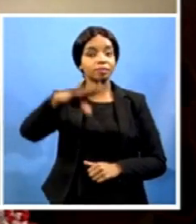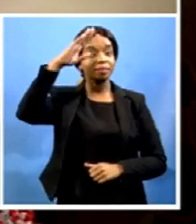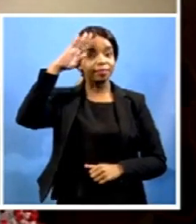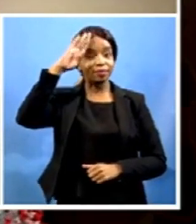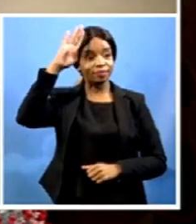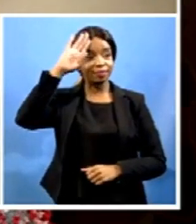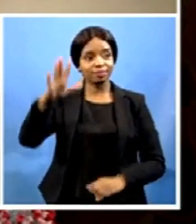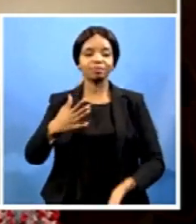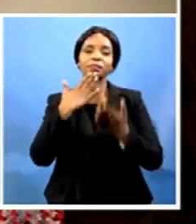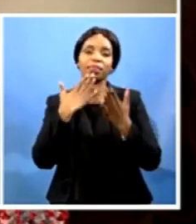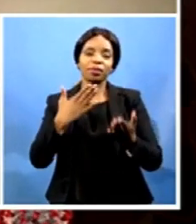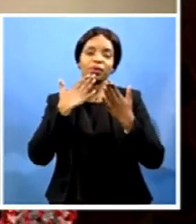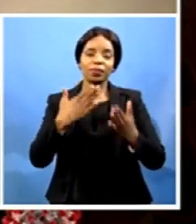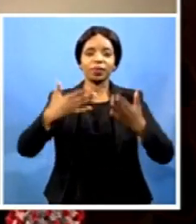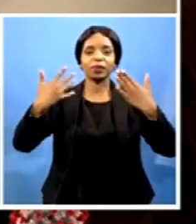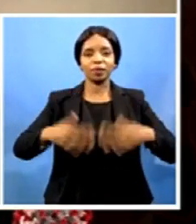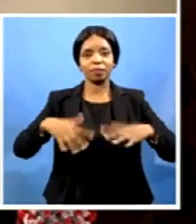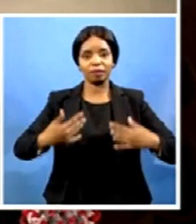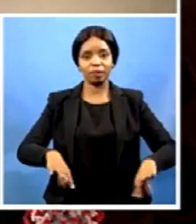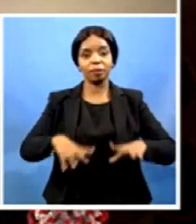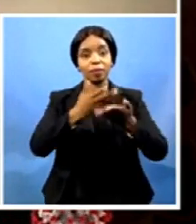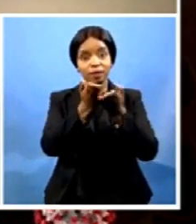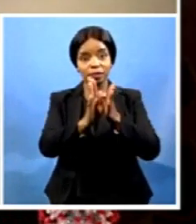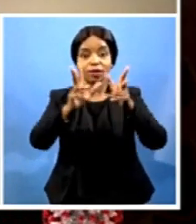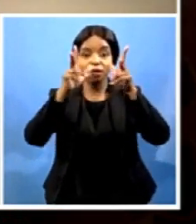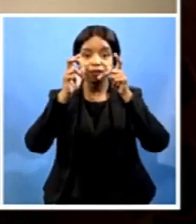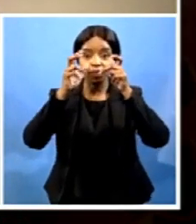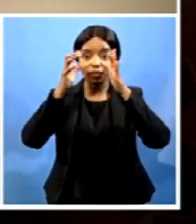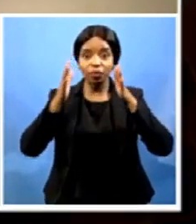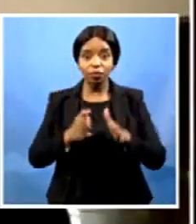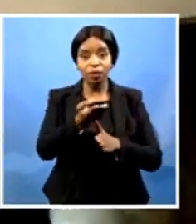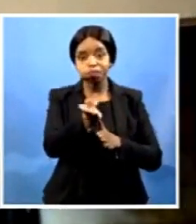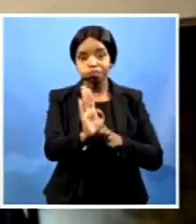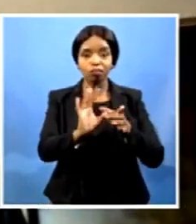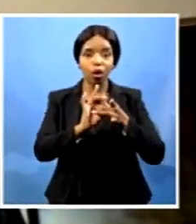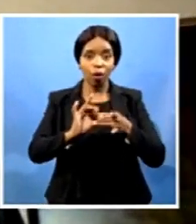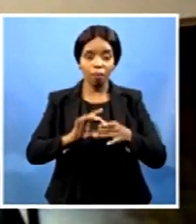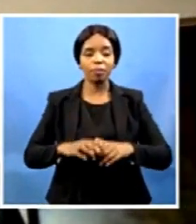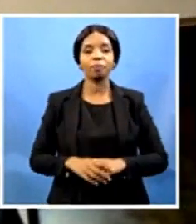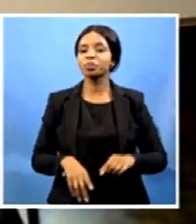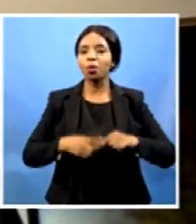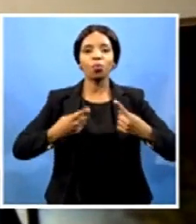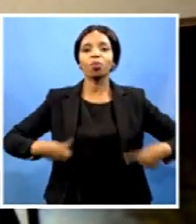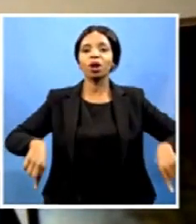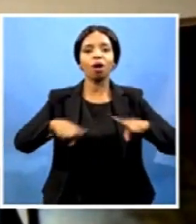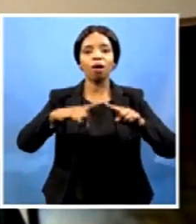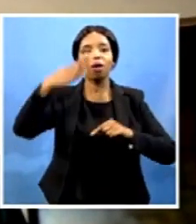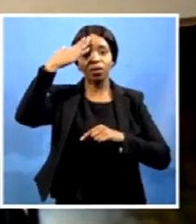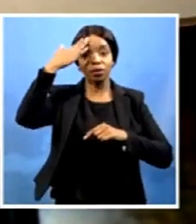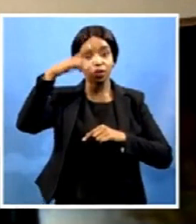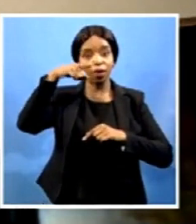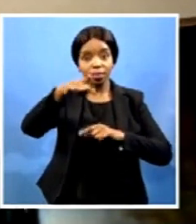your viewers at home. The event, as we all know, that it's celebrated annually